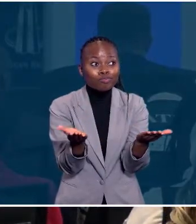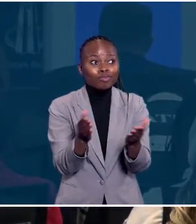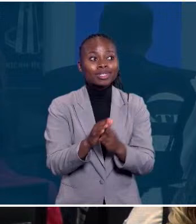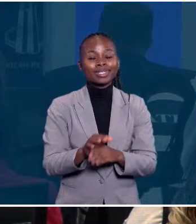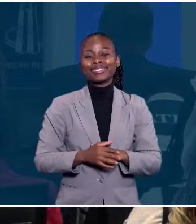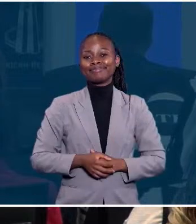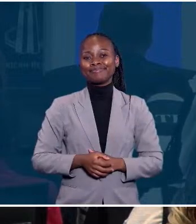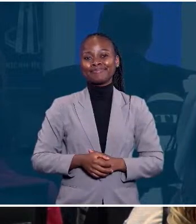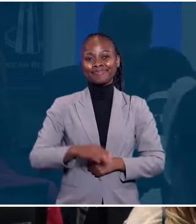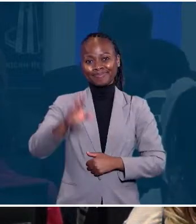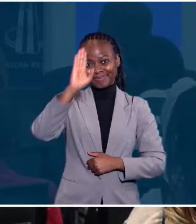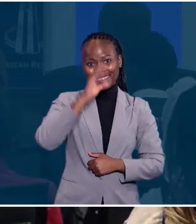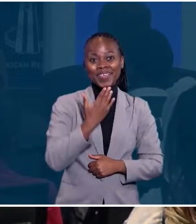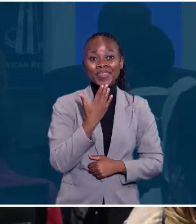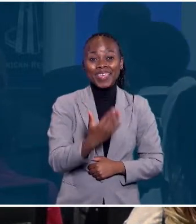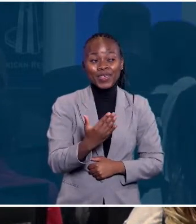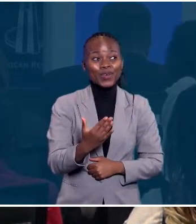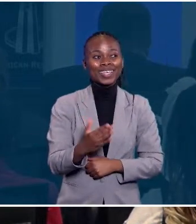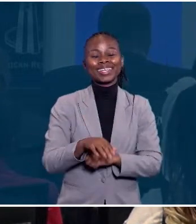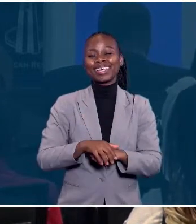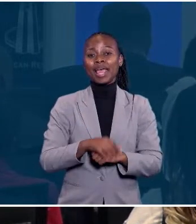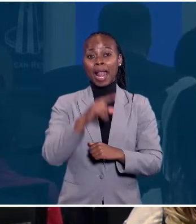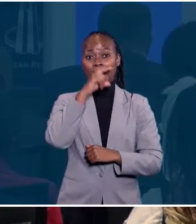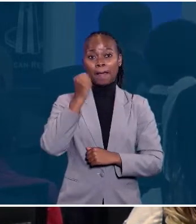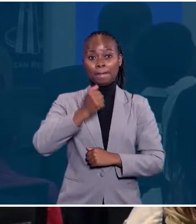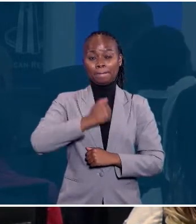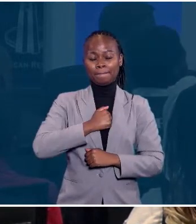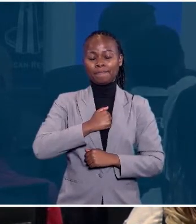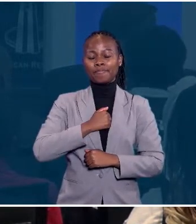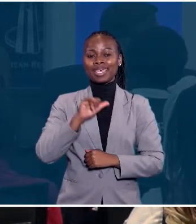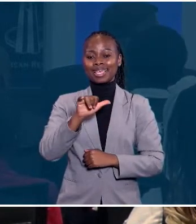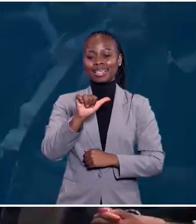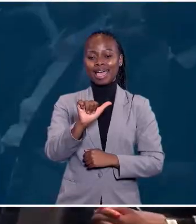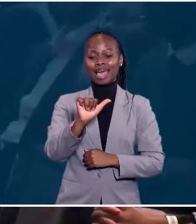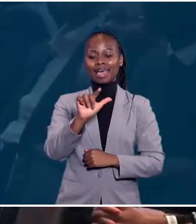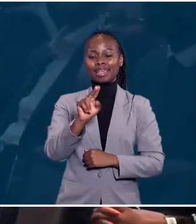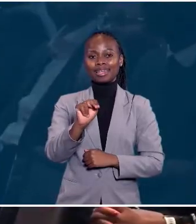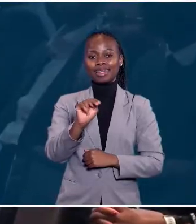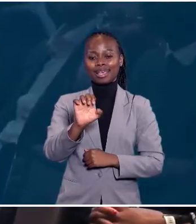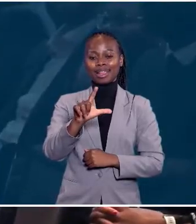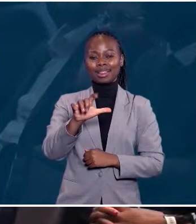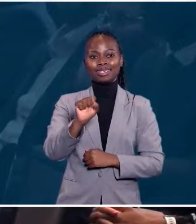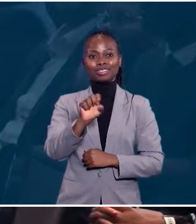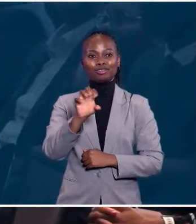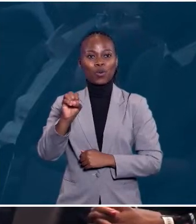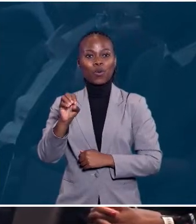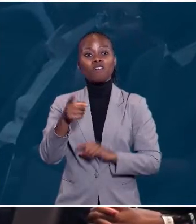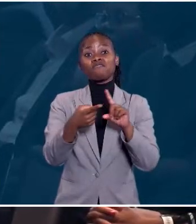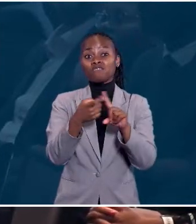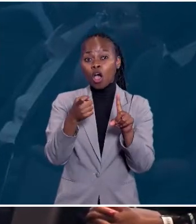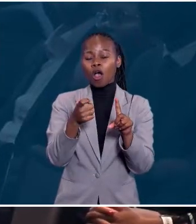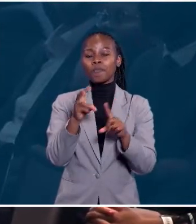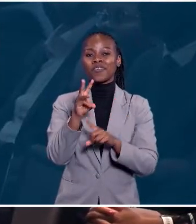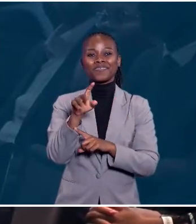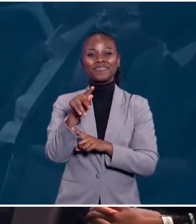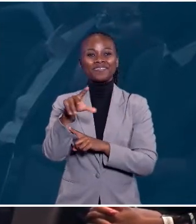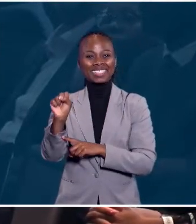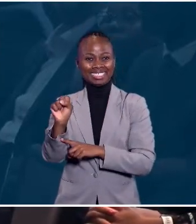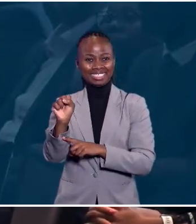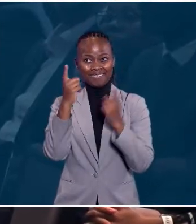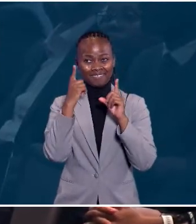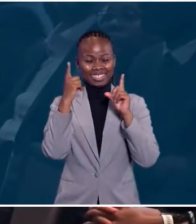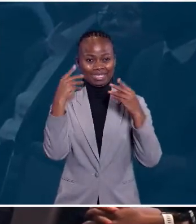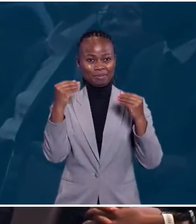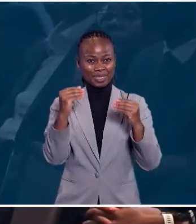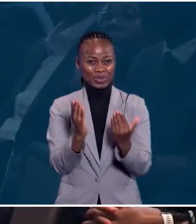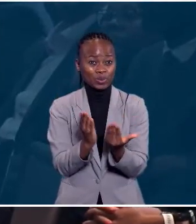Thank you, Governor. My name is Yanni Rousseau from Wits Business School. At the outset, before I ask my question, Governor, congratulations on your